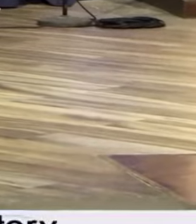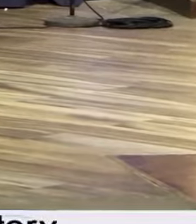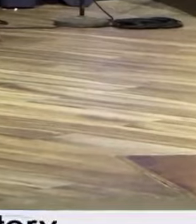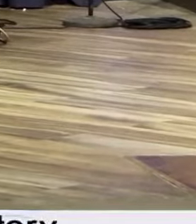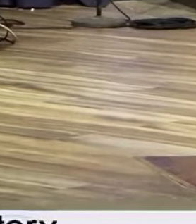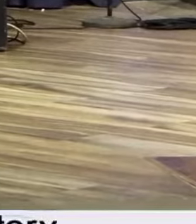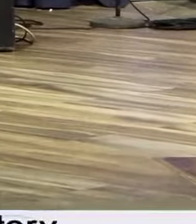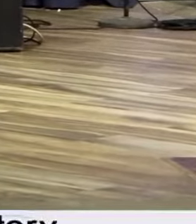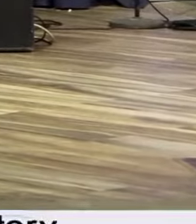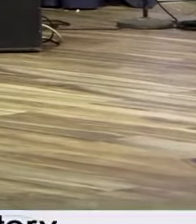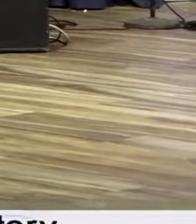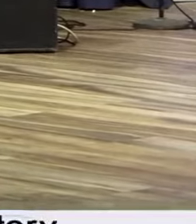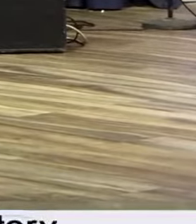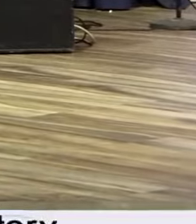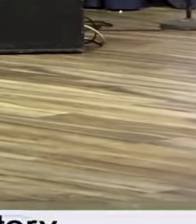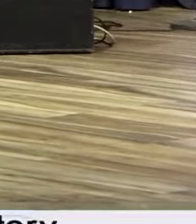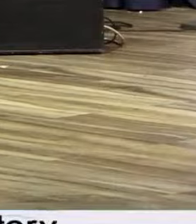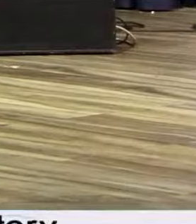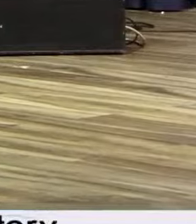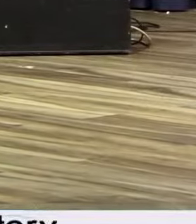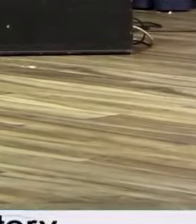away?